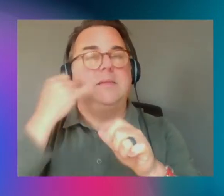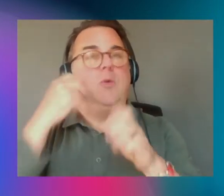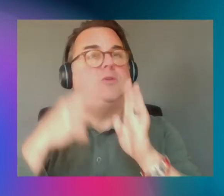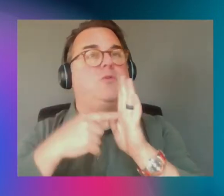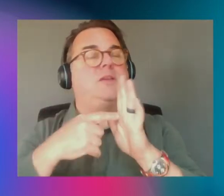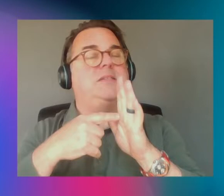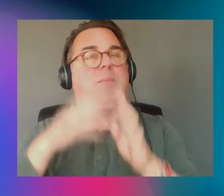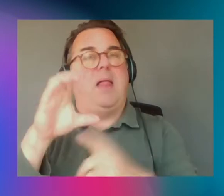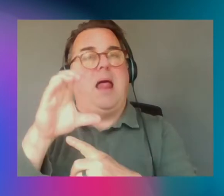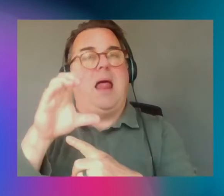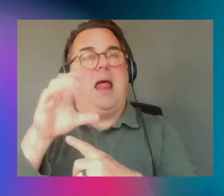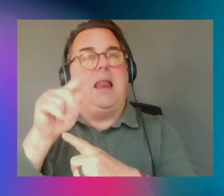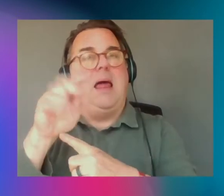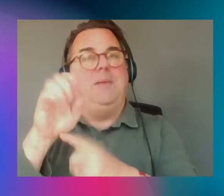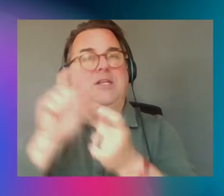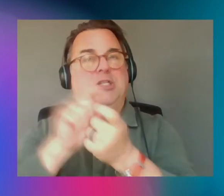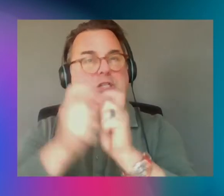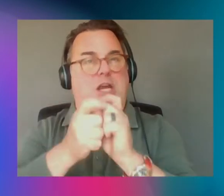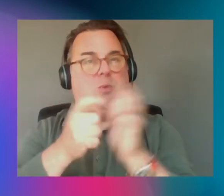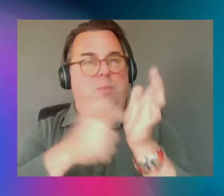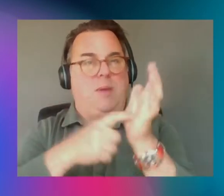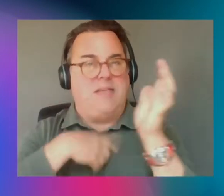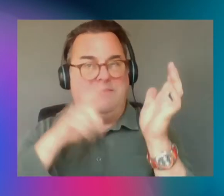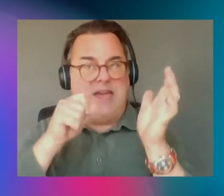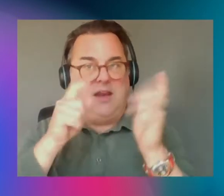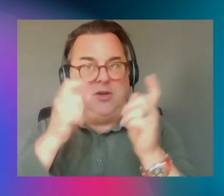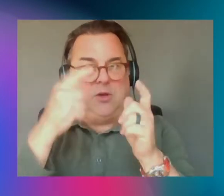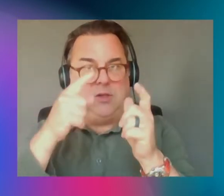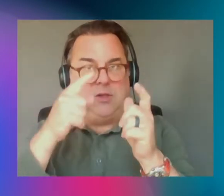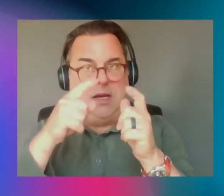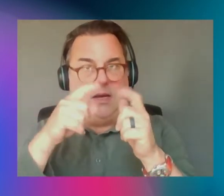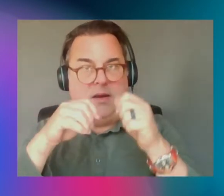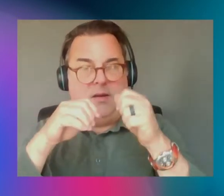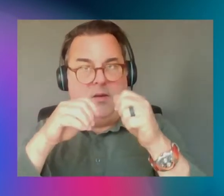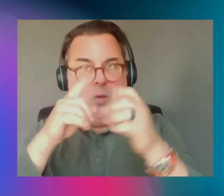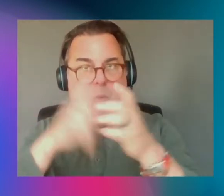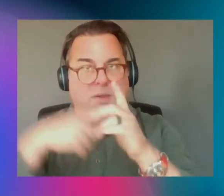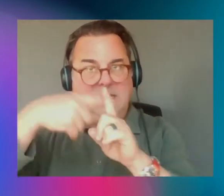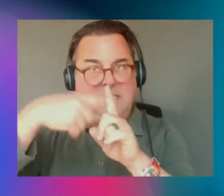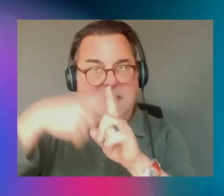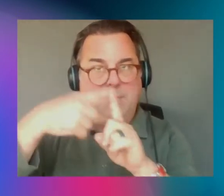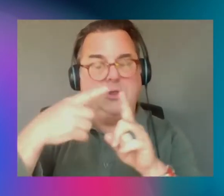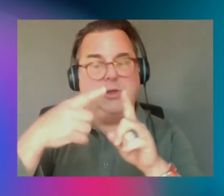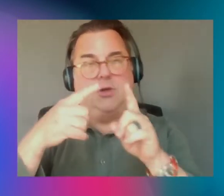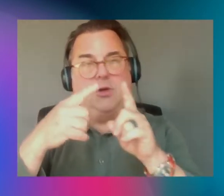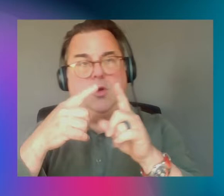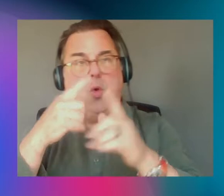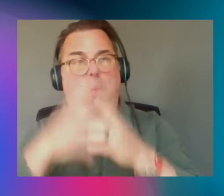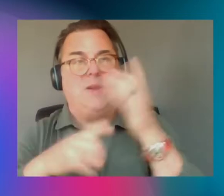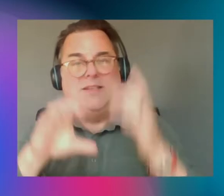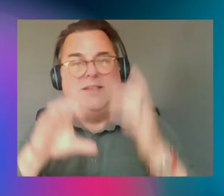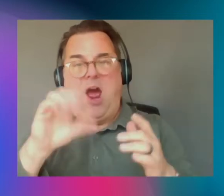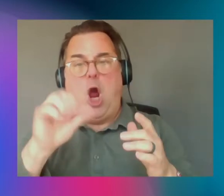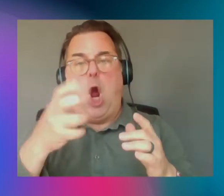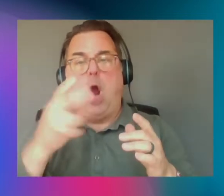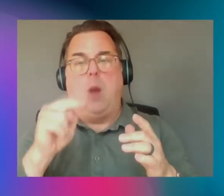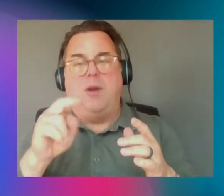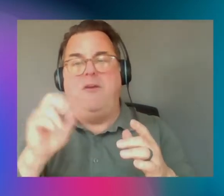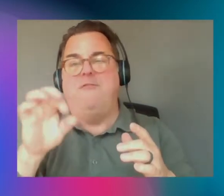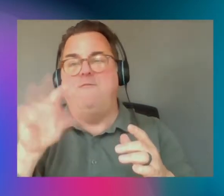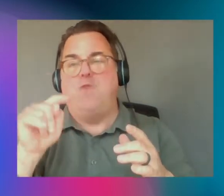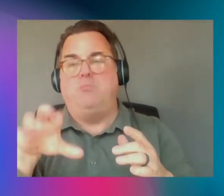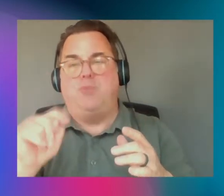We need data to understand the baseline, right? It's like, what's the temperature of the planet? What's the carbon footprint of our organization? What are we doing? You know, how